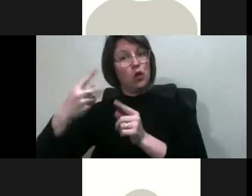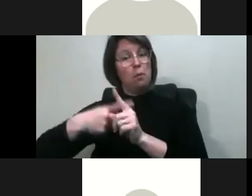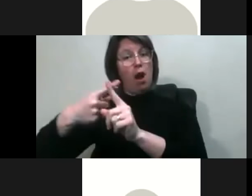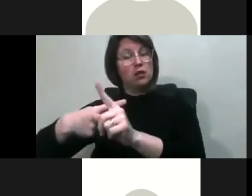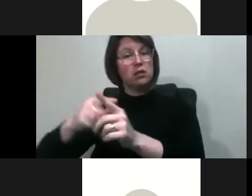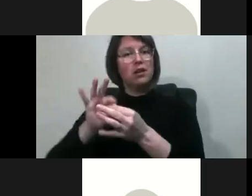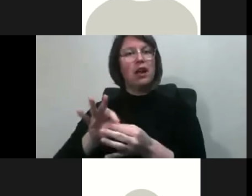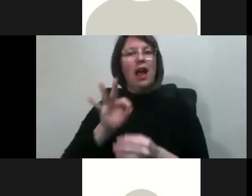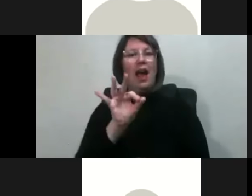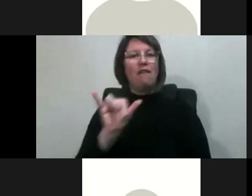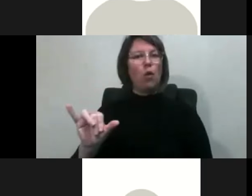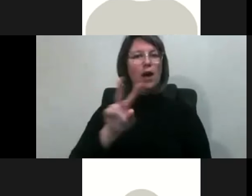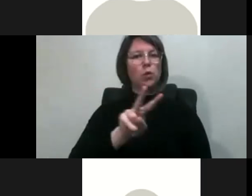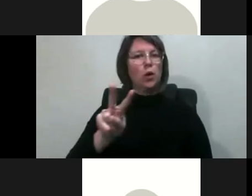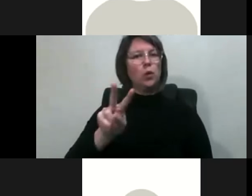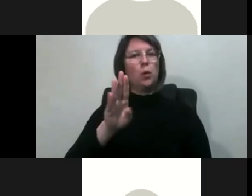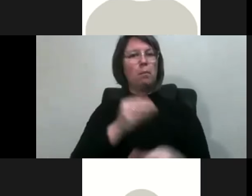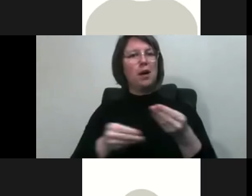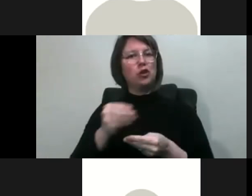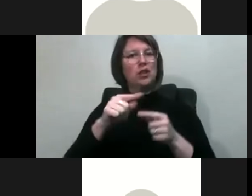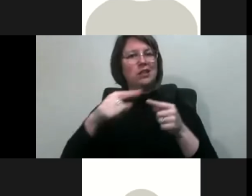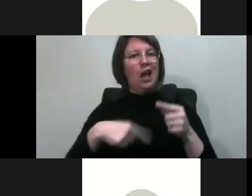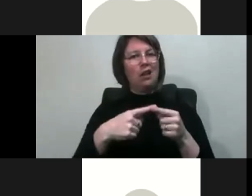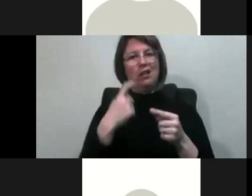22 budget cycle, which just kicked off on Monday.